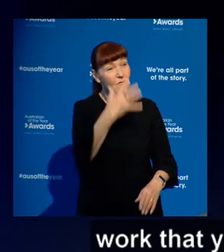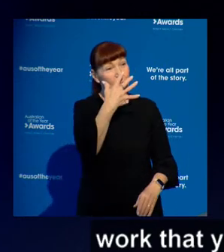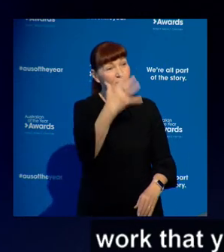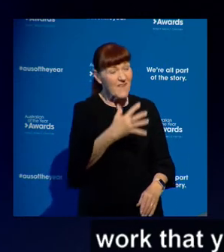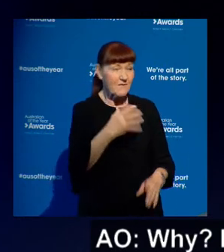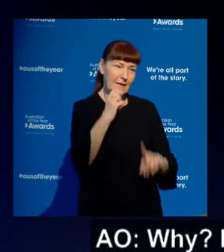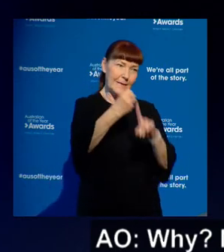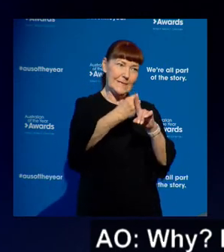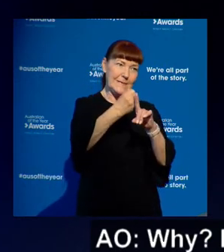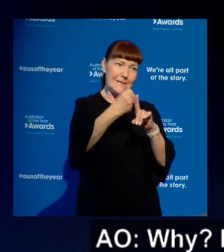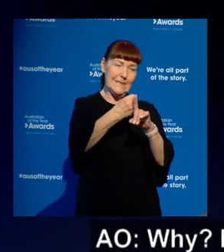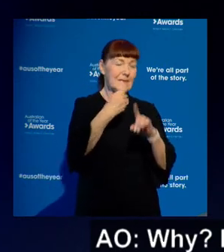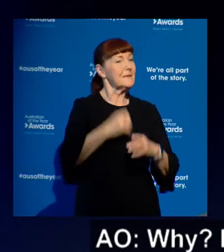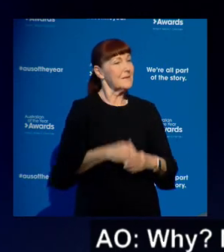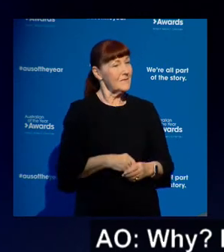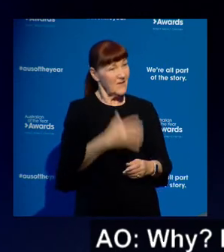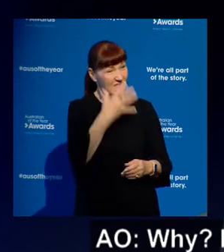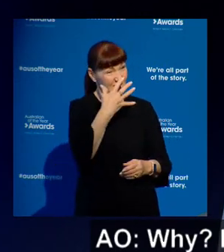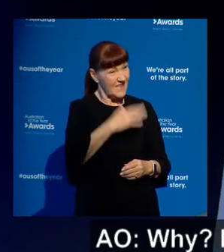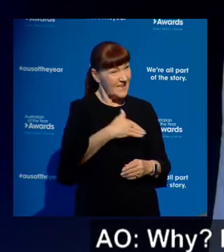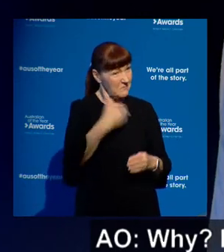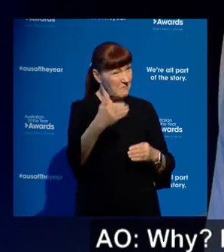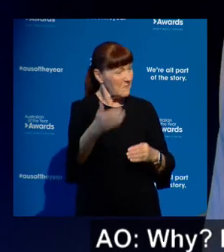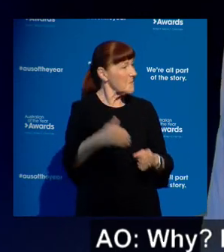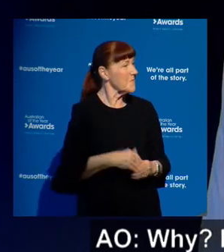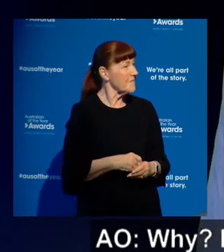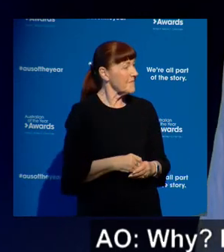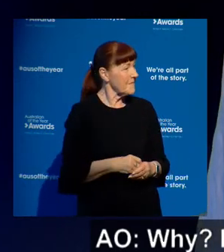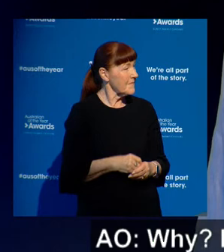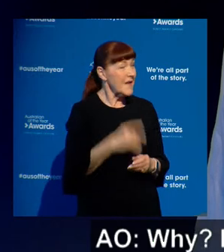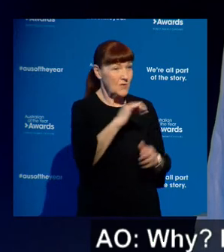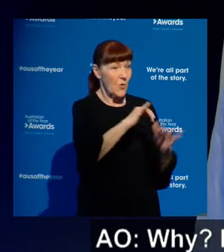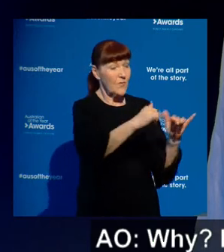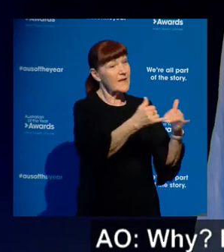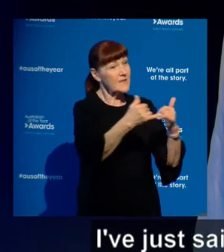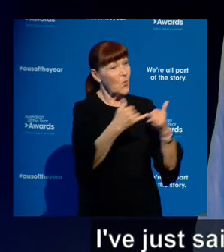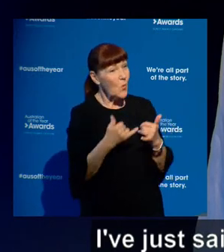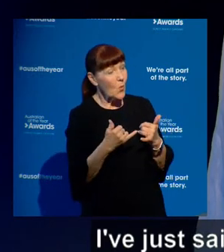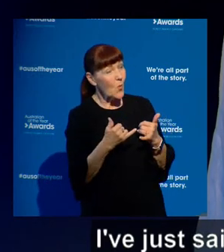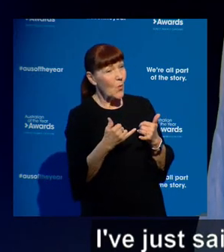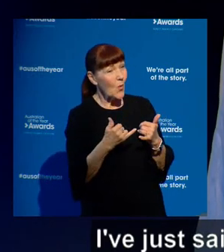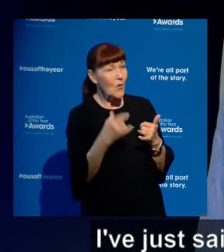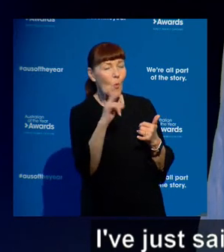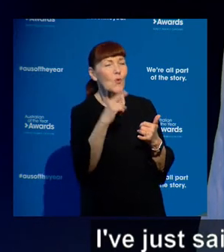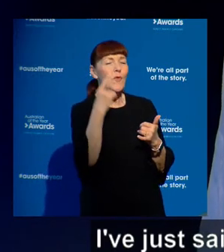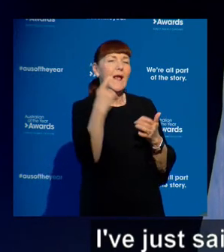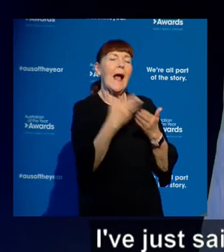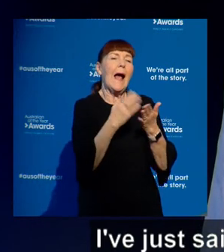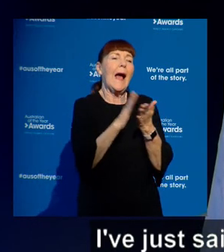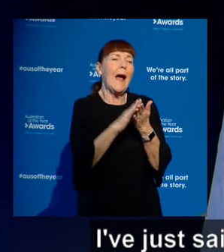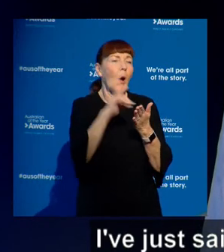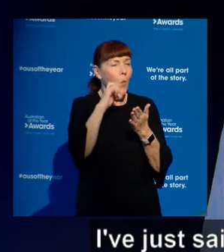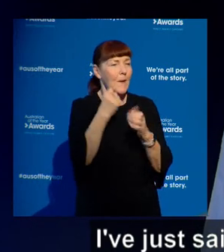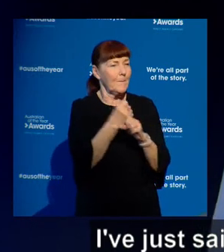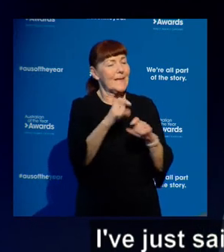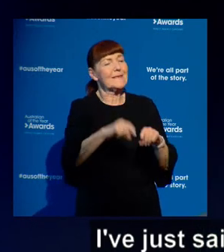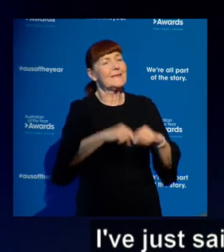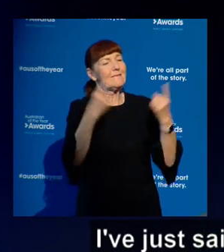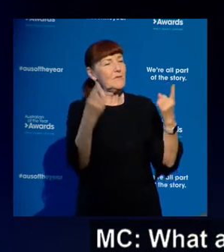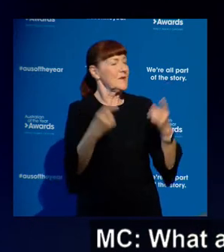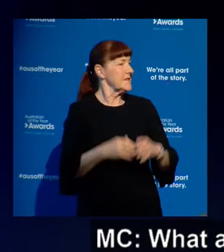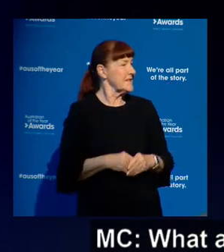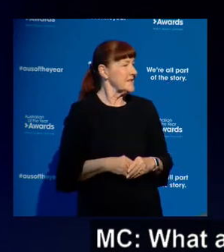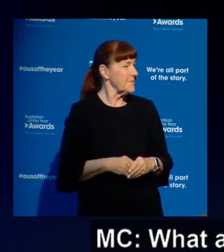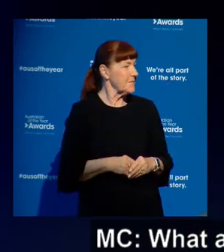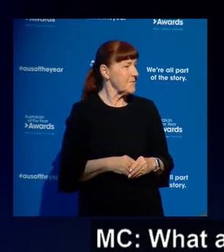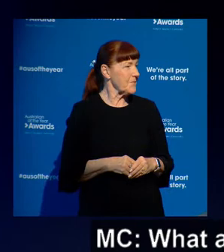15 pretty much in that space. And what about this award that you have? What difference will it make to the next step? Oh,